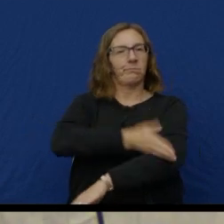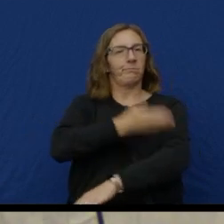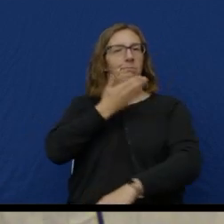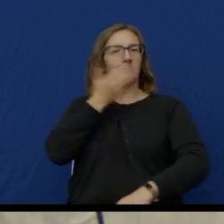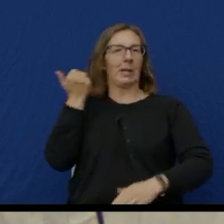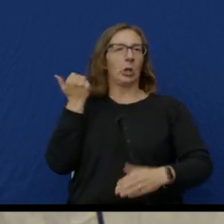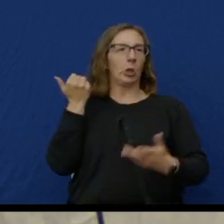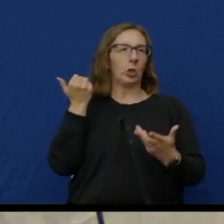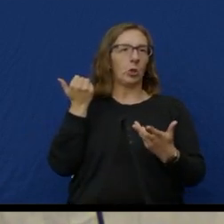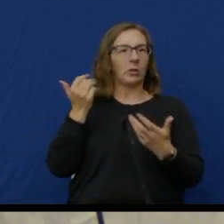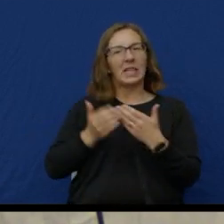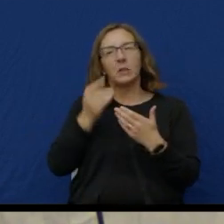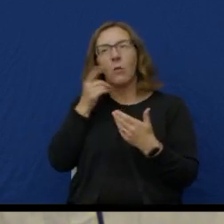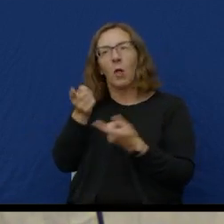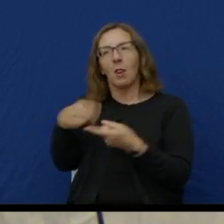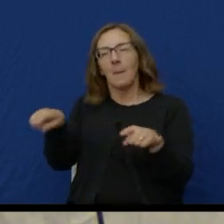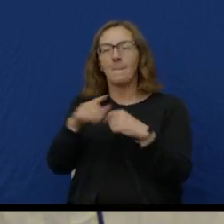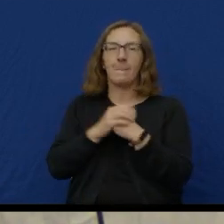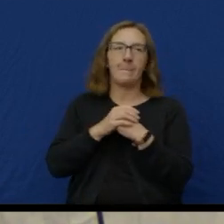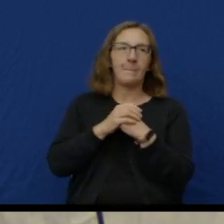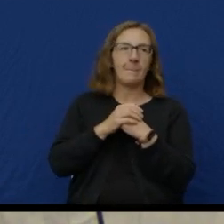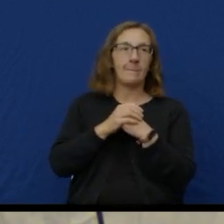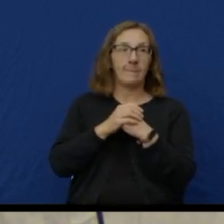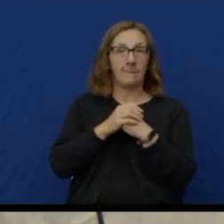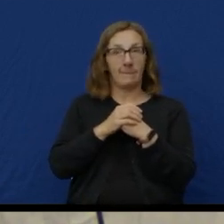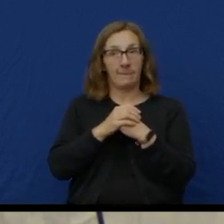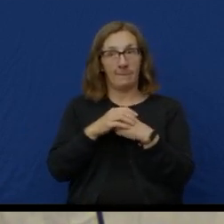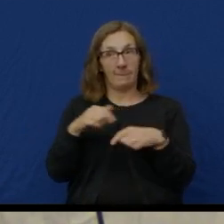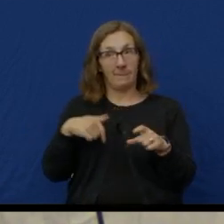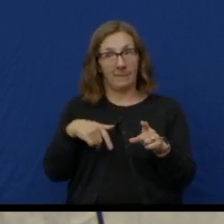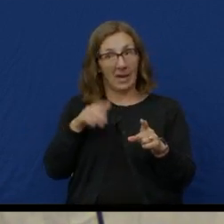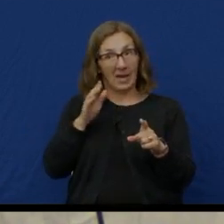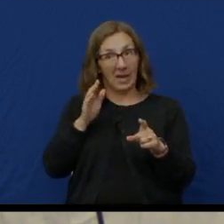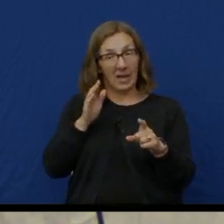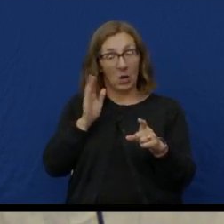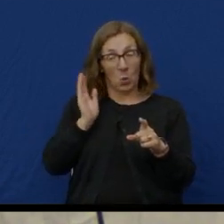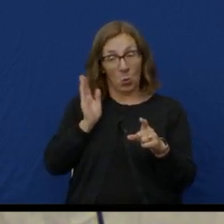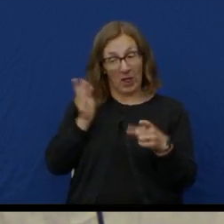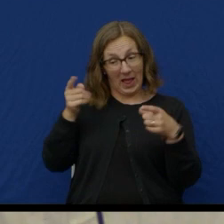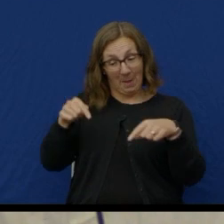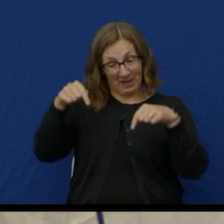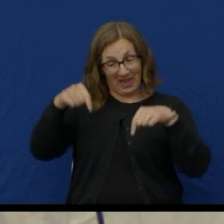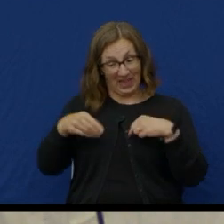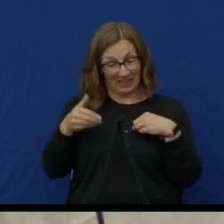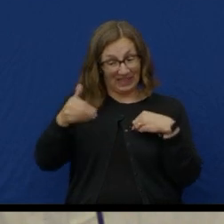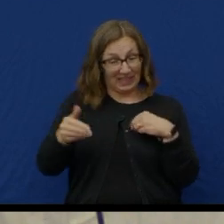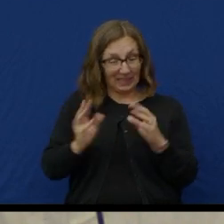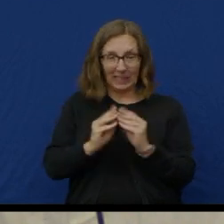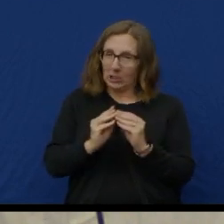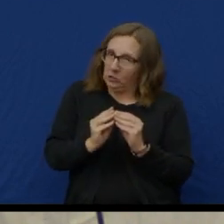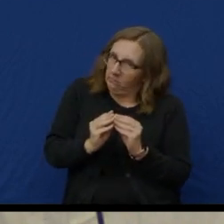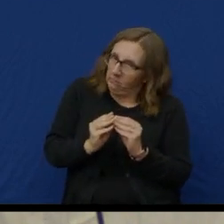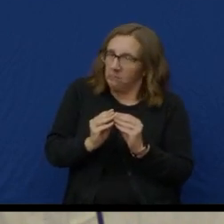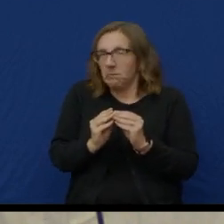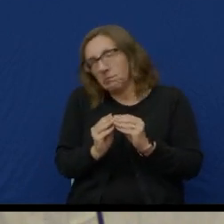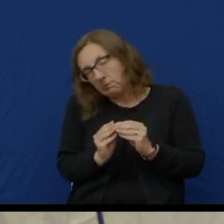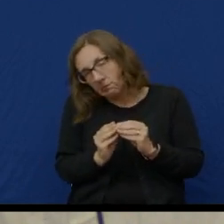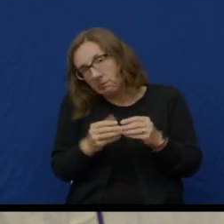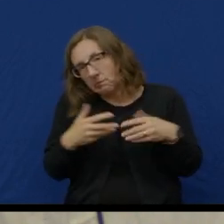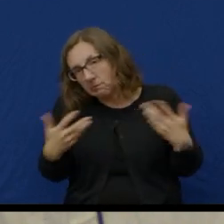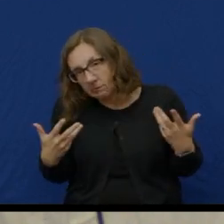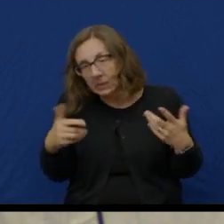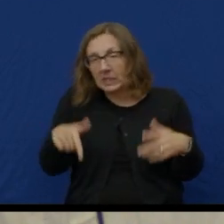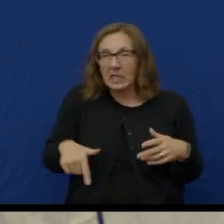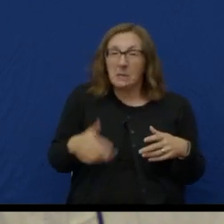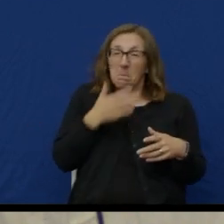statutory requirements. I don't know if this is one we will put forward this session. There was some discussion about whether or not this would make